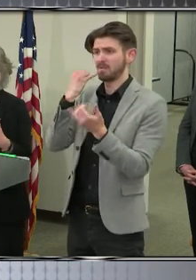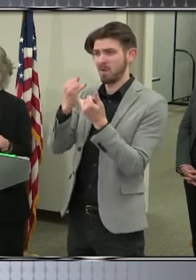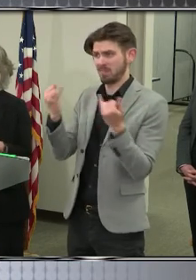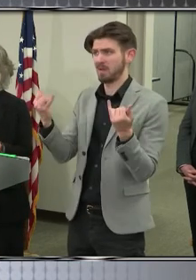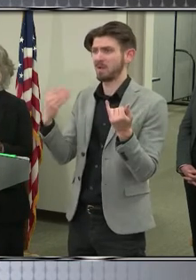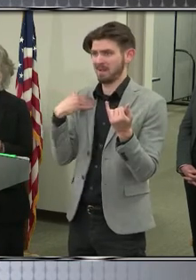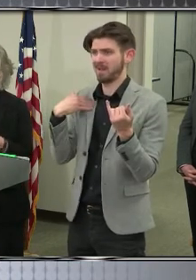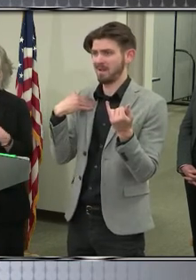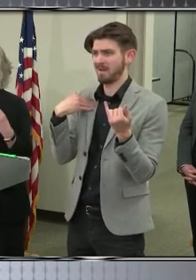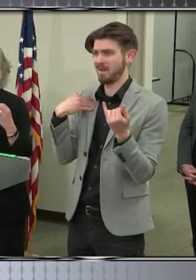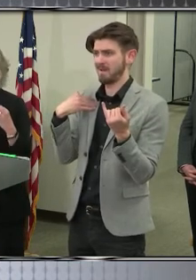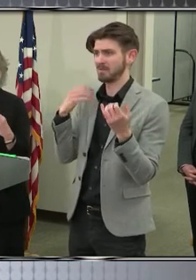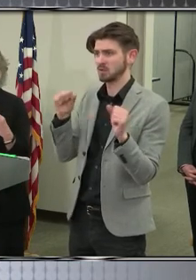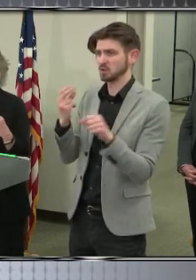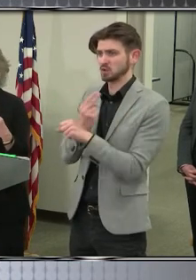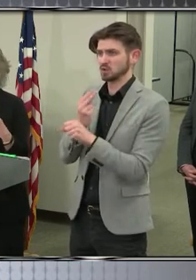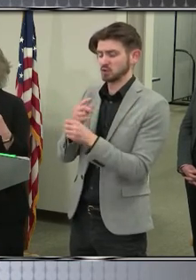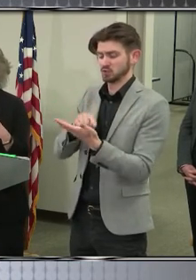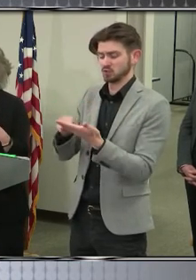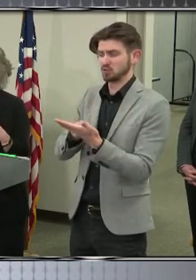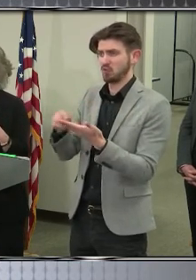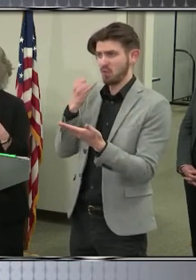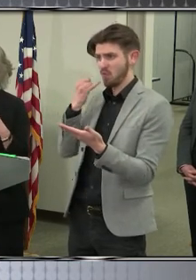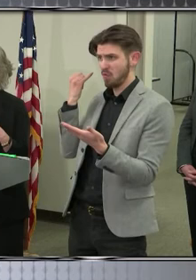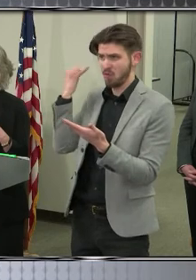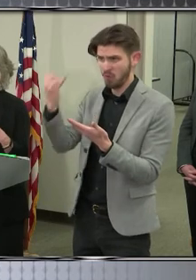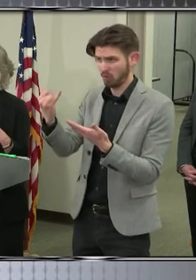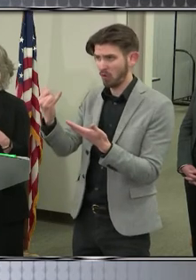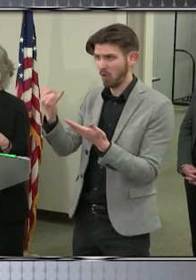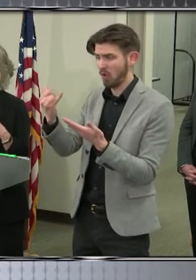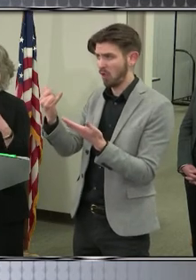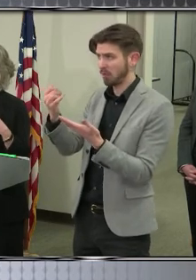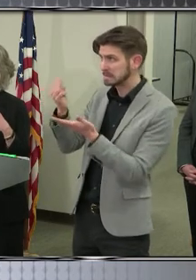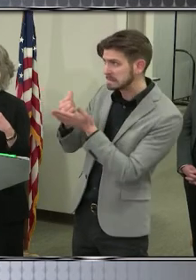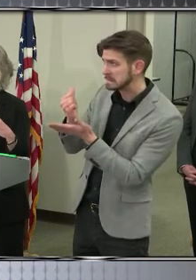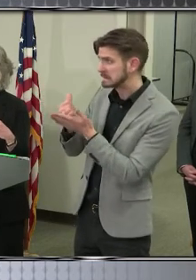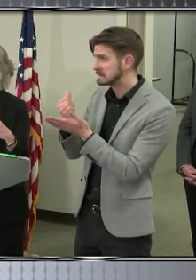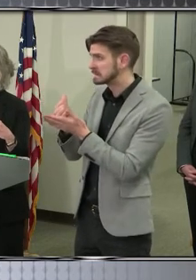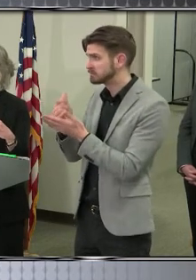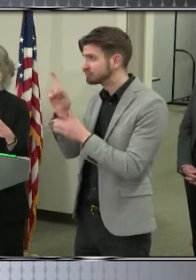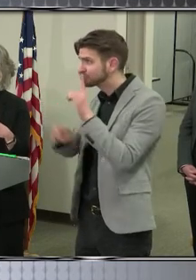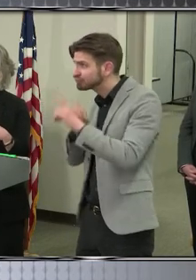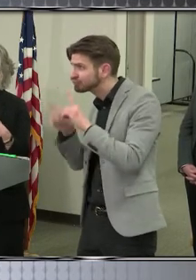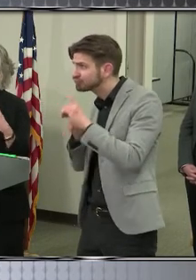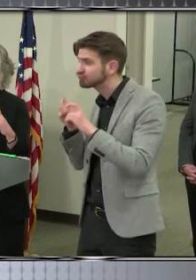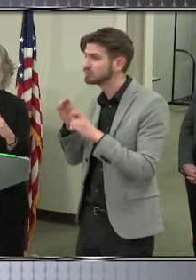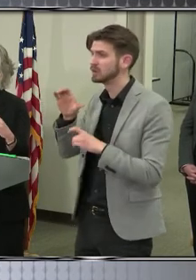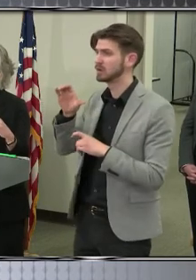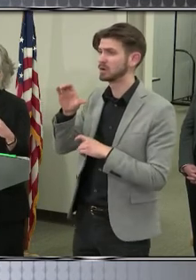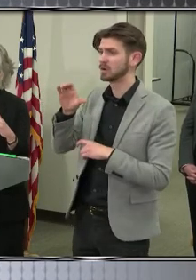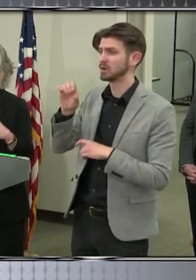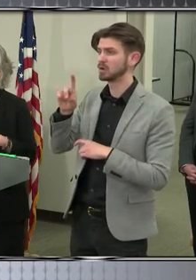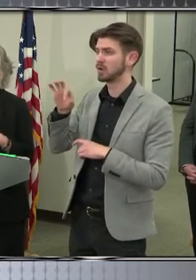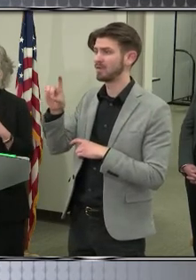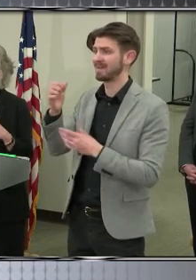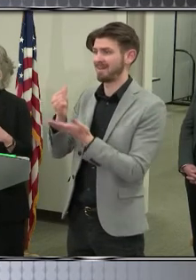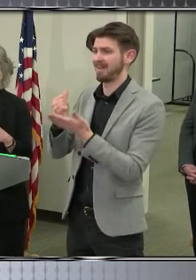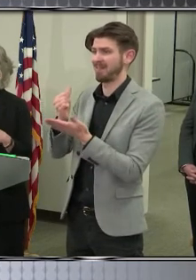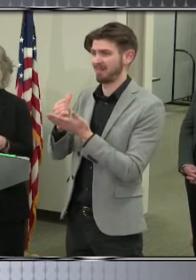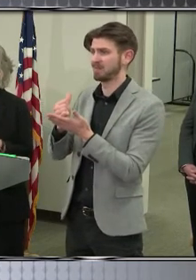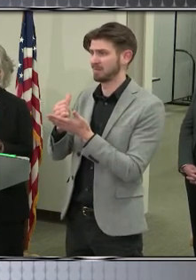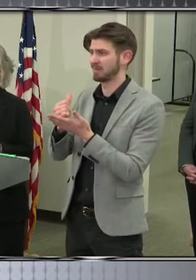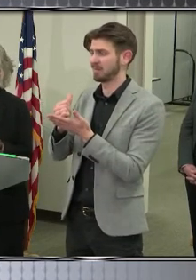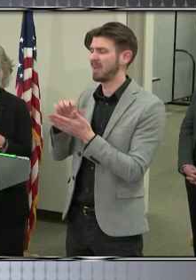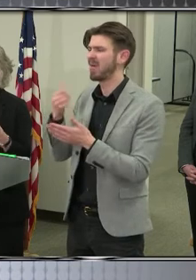and the availability. There's also co-help from the state level that you can call in, and there are